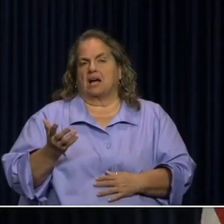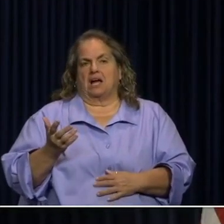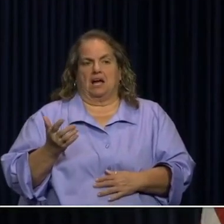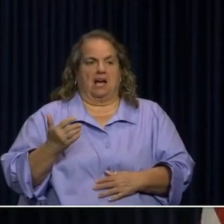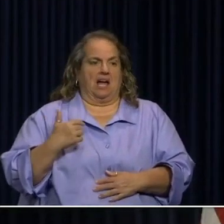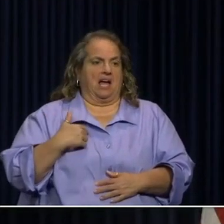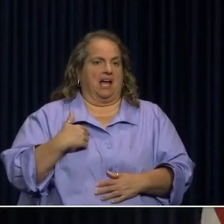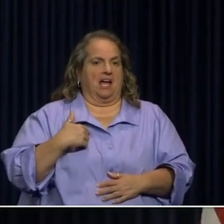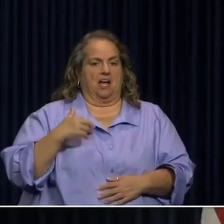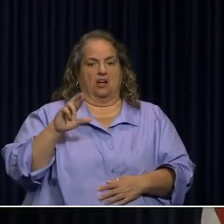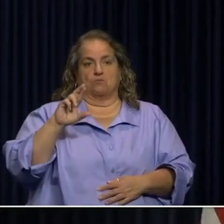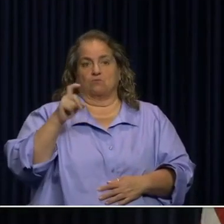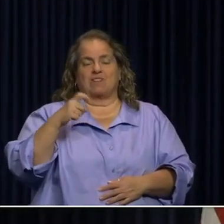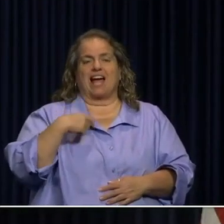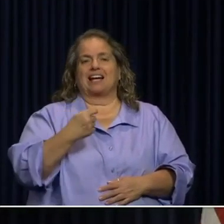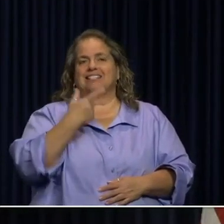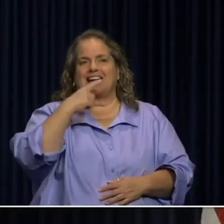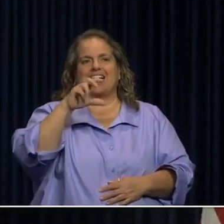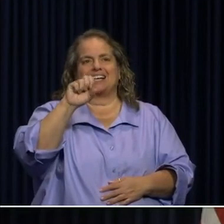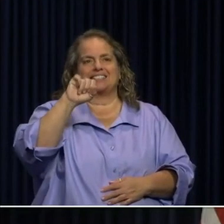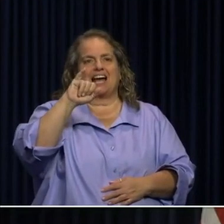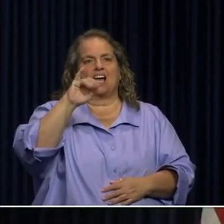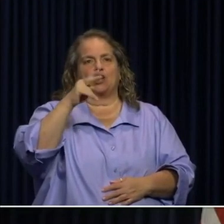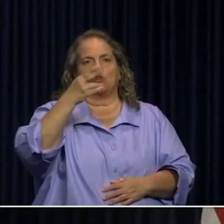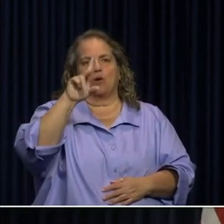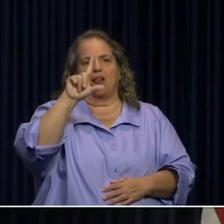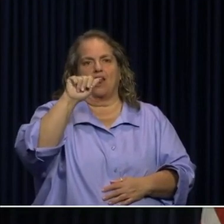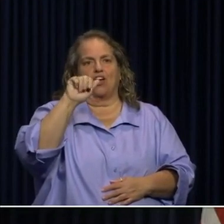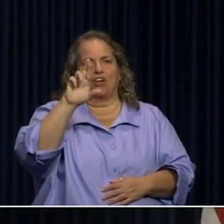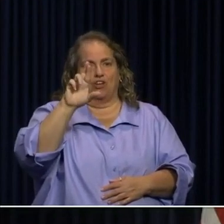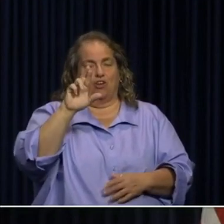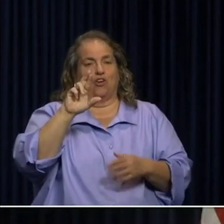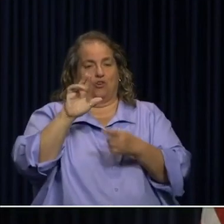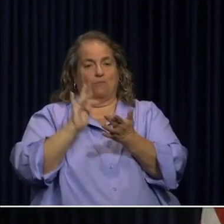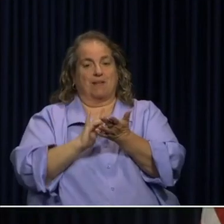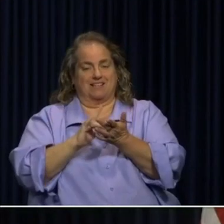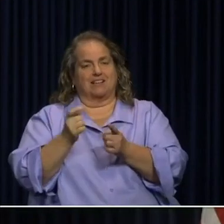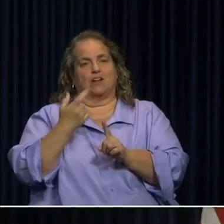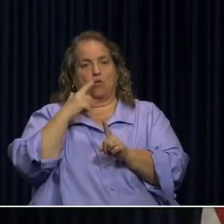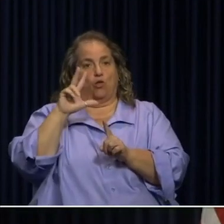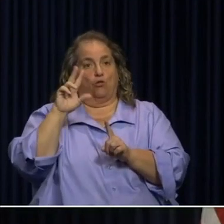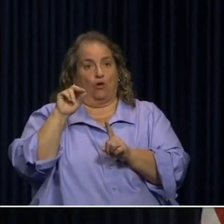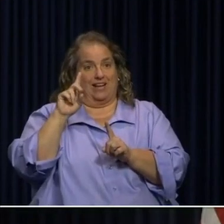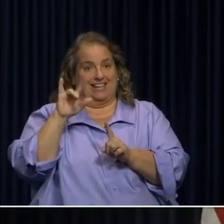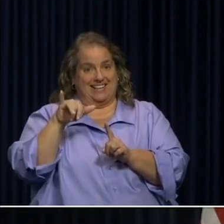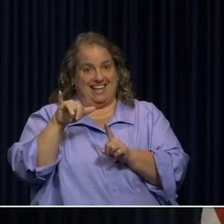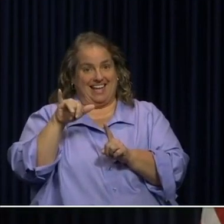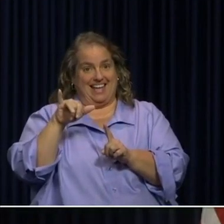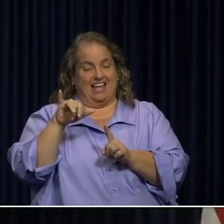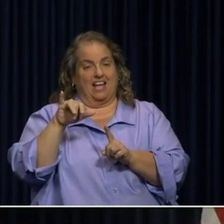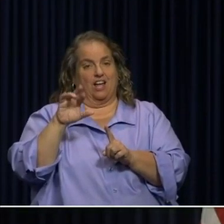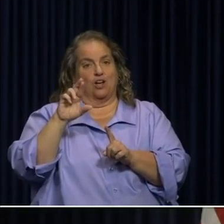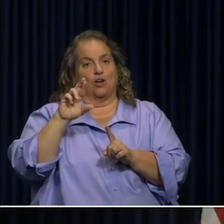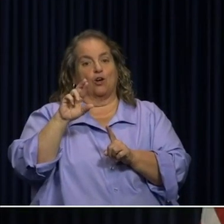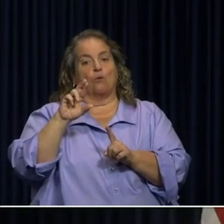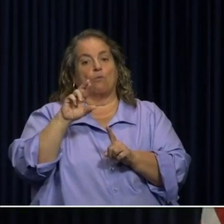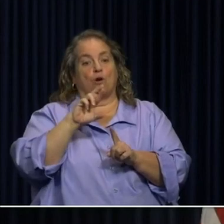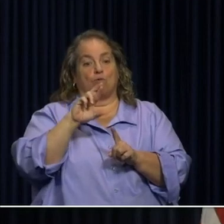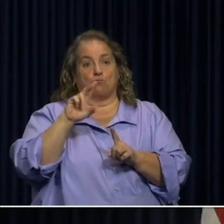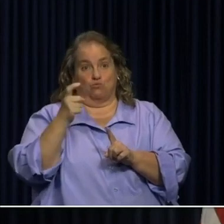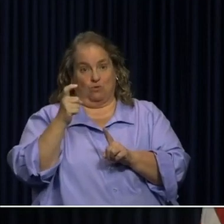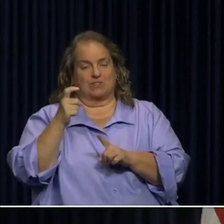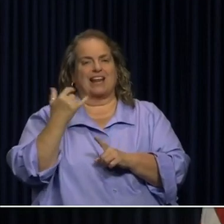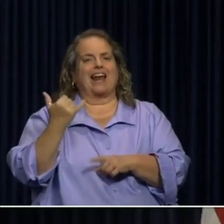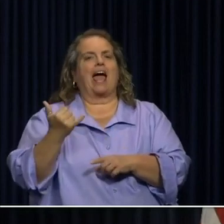take a prescription Singular, that allows you to get that 30-day prescription, and now this will let another 30-day